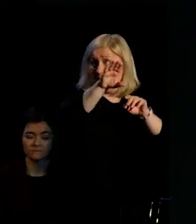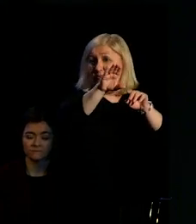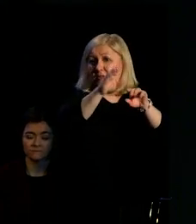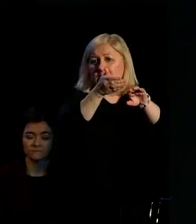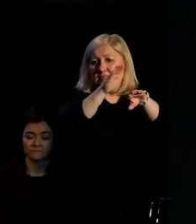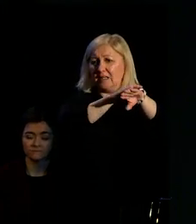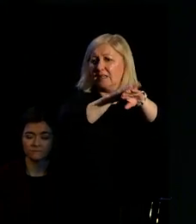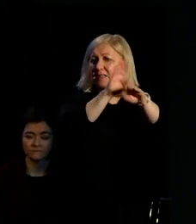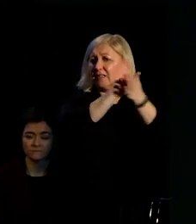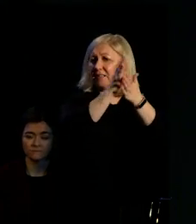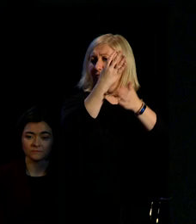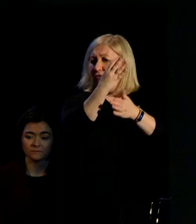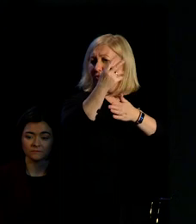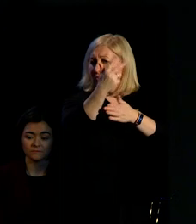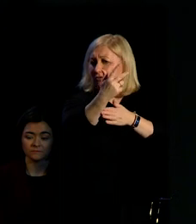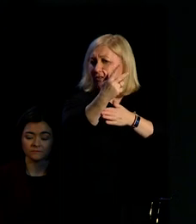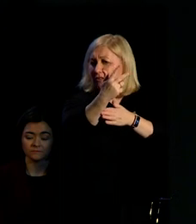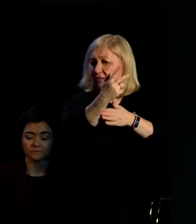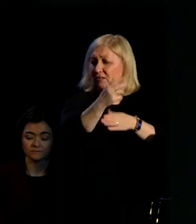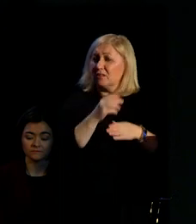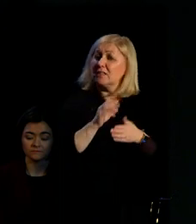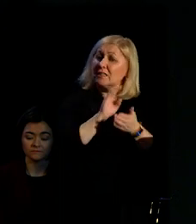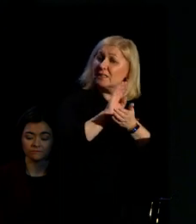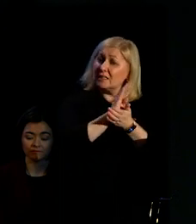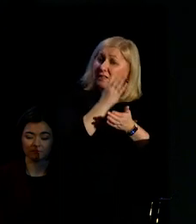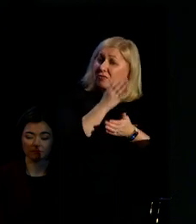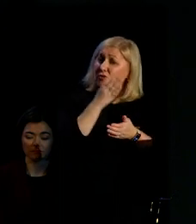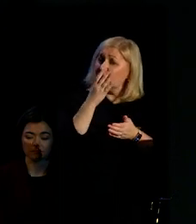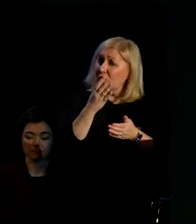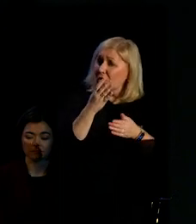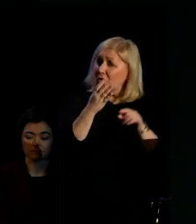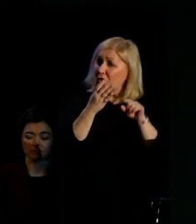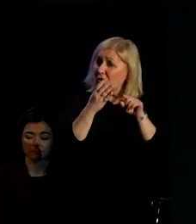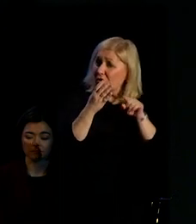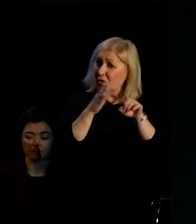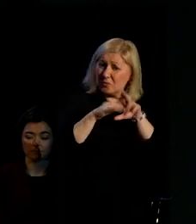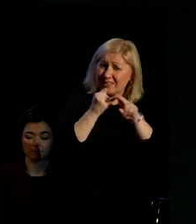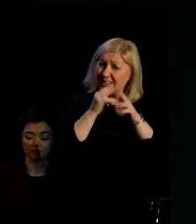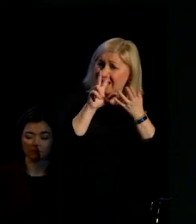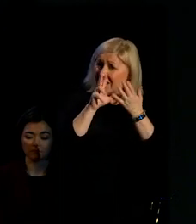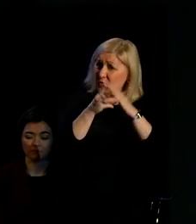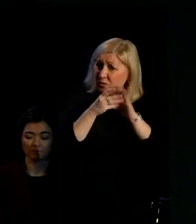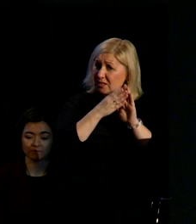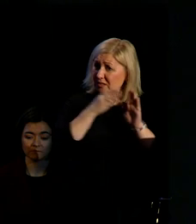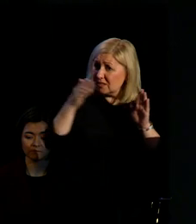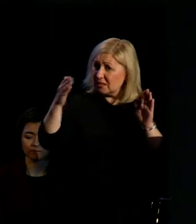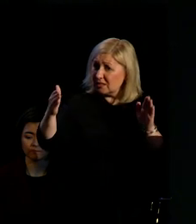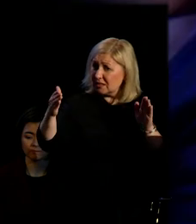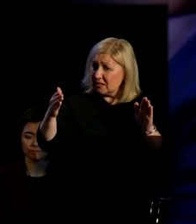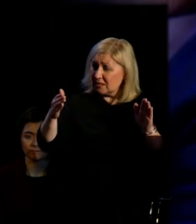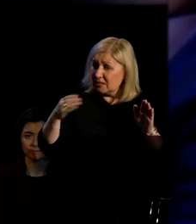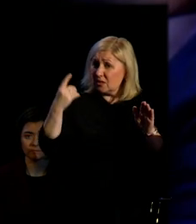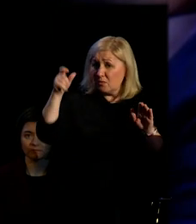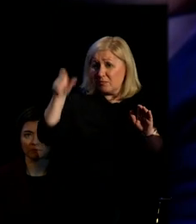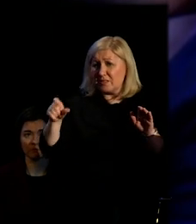1943. In July 1944, in just 8 weeks, Adolf Eichmann organized